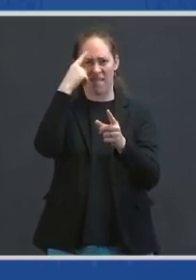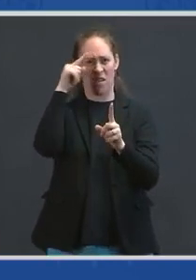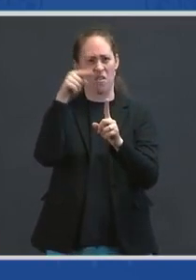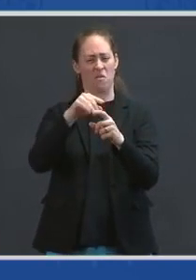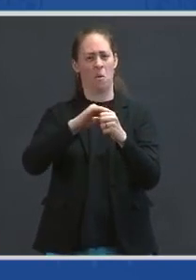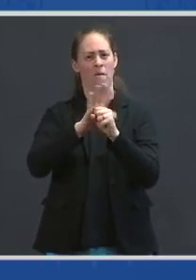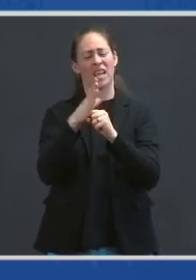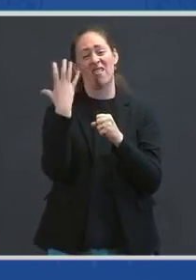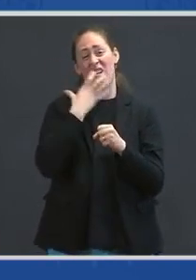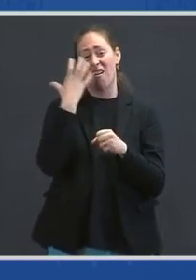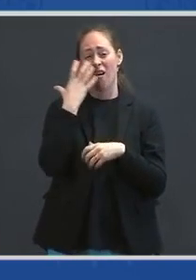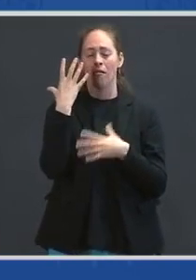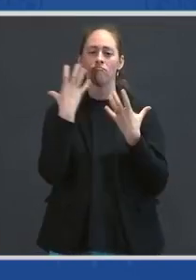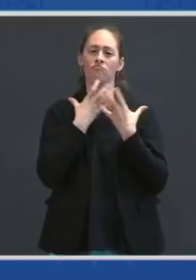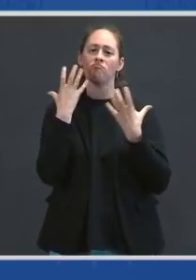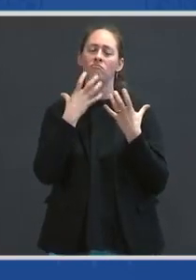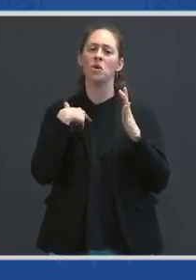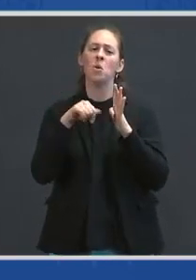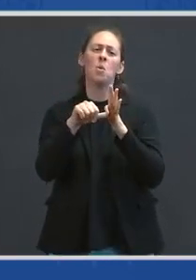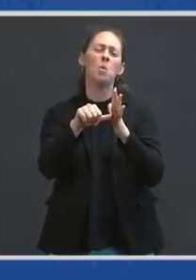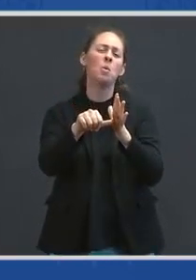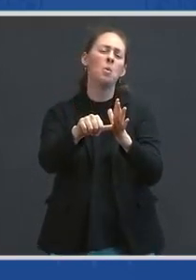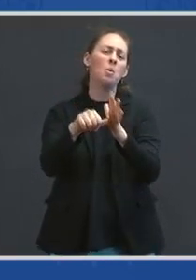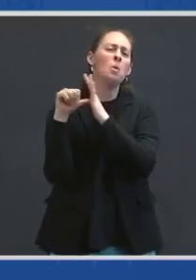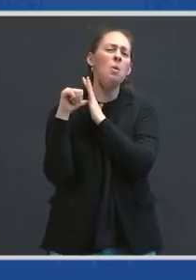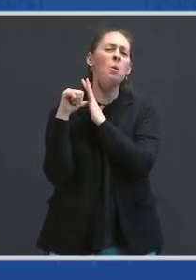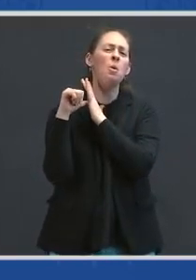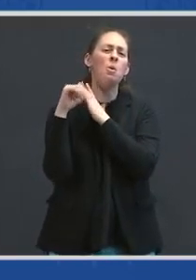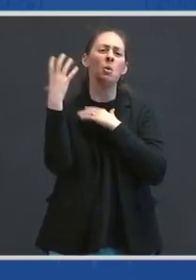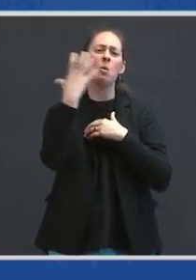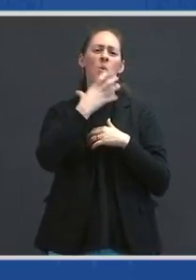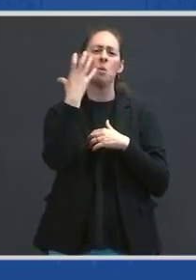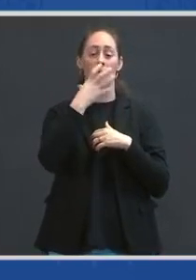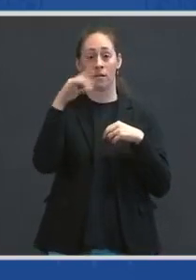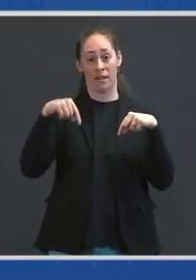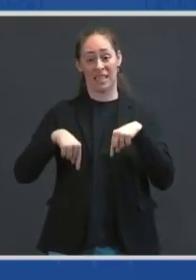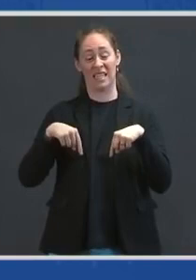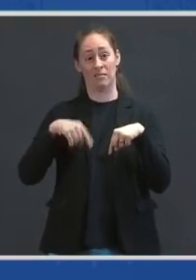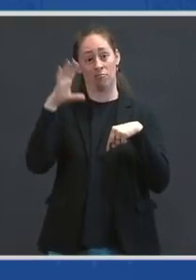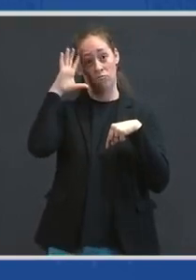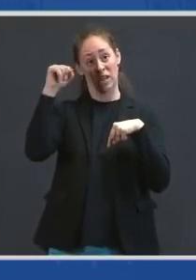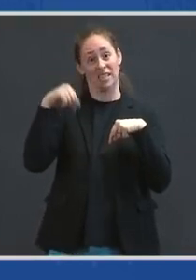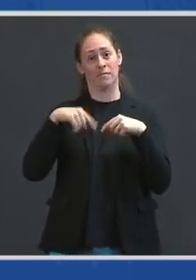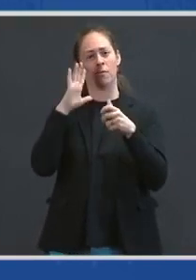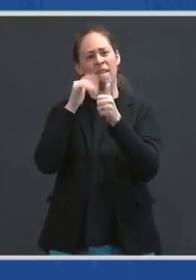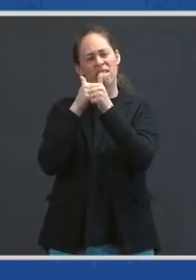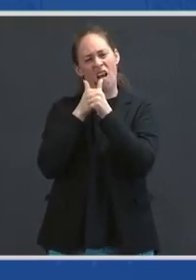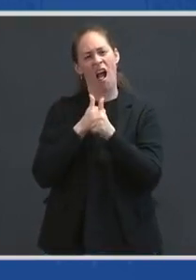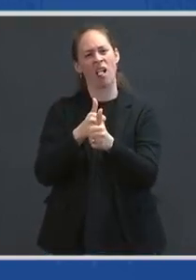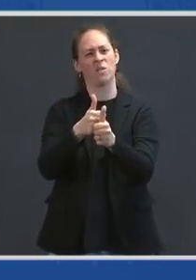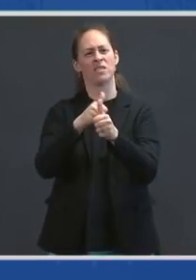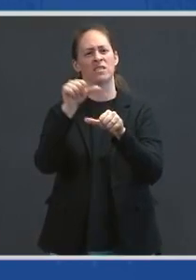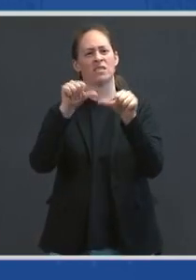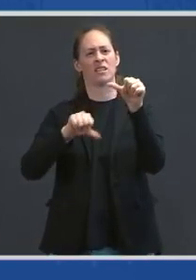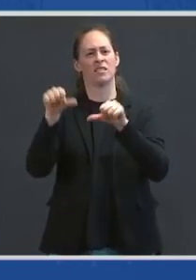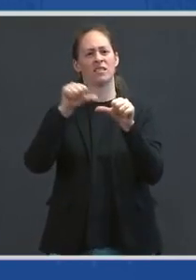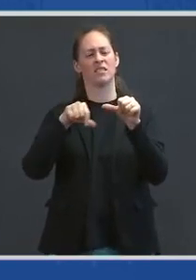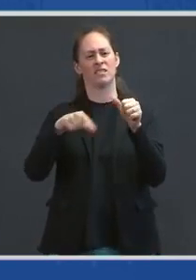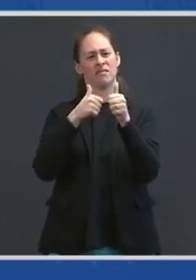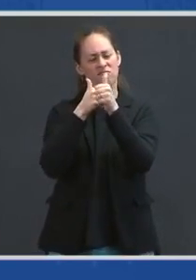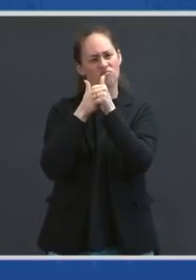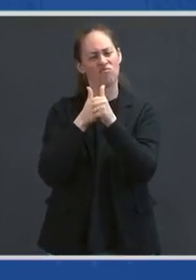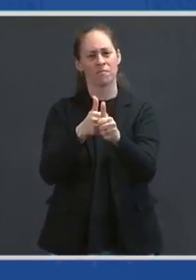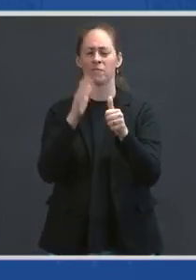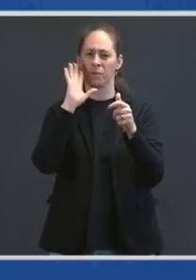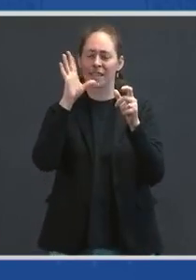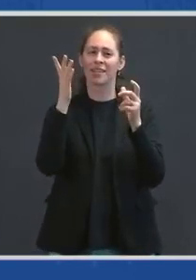this administration will follow the science to deliver more breakthroughs. You know, we are doing